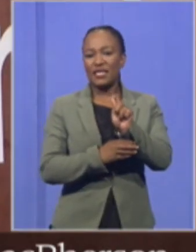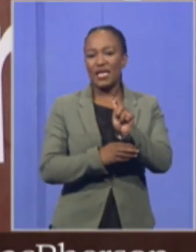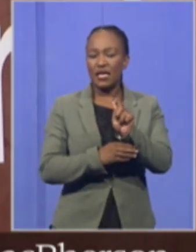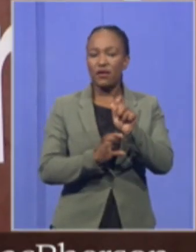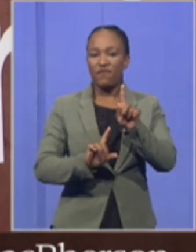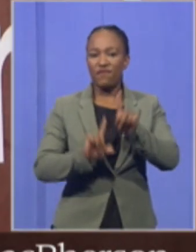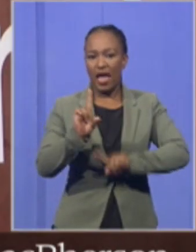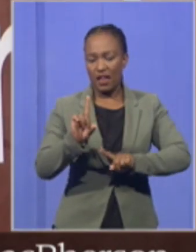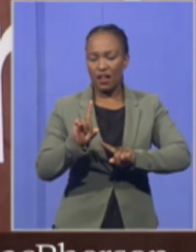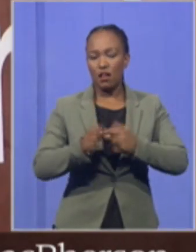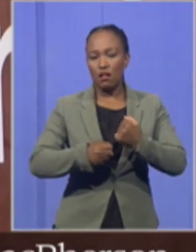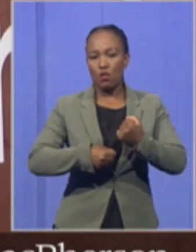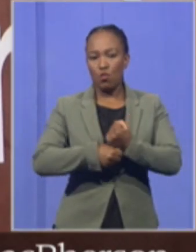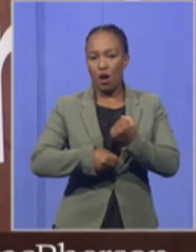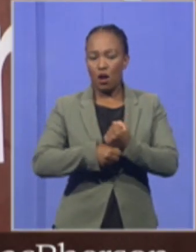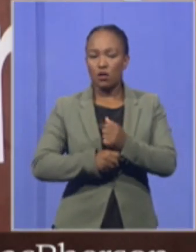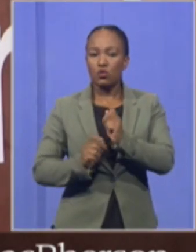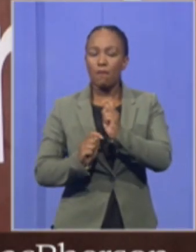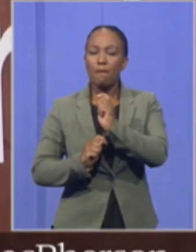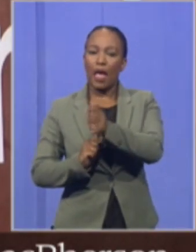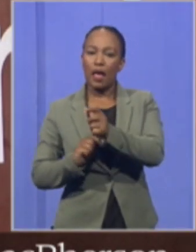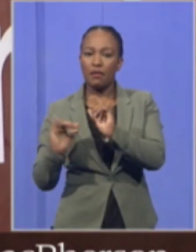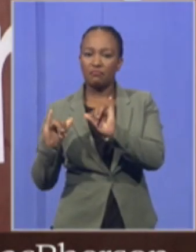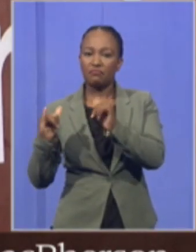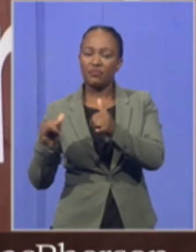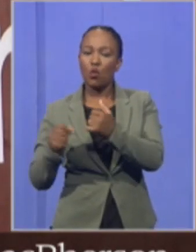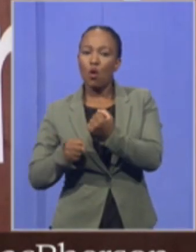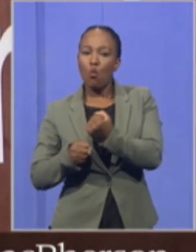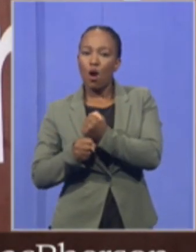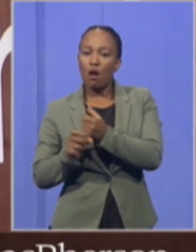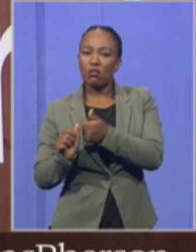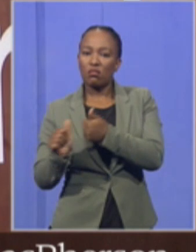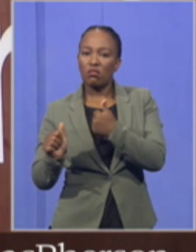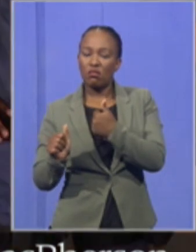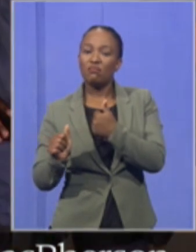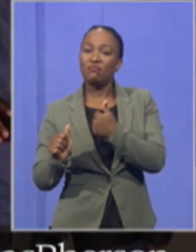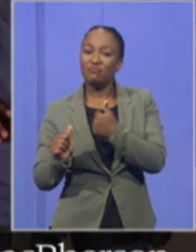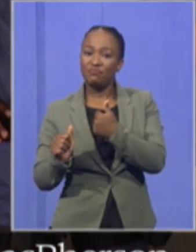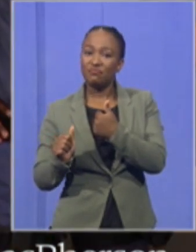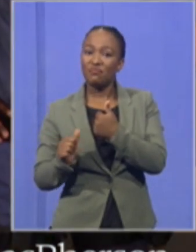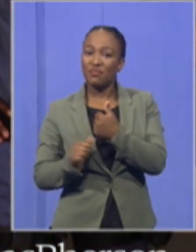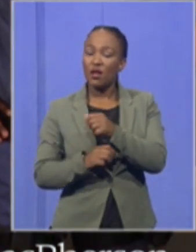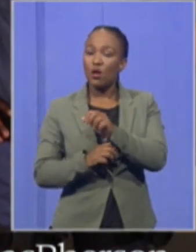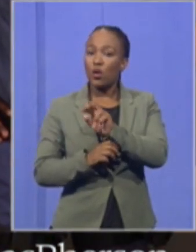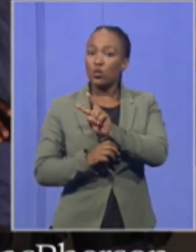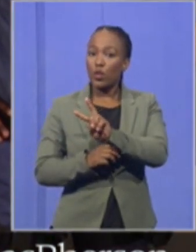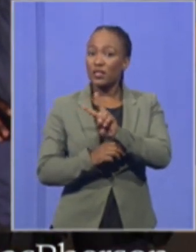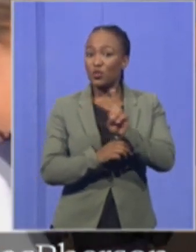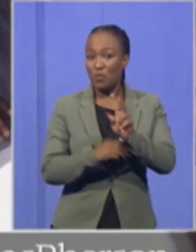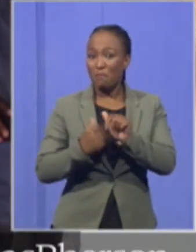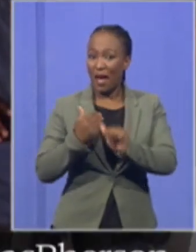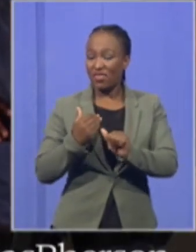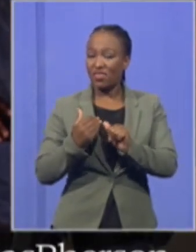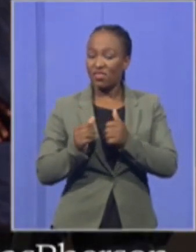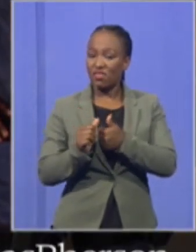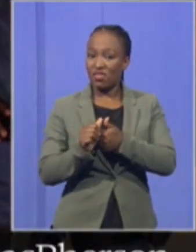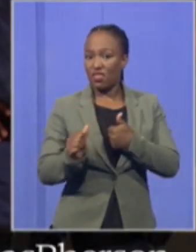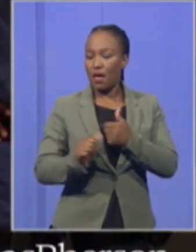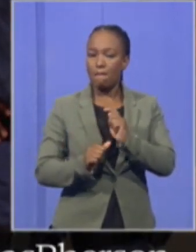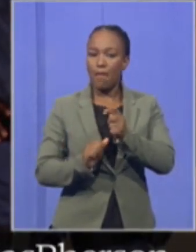ke go dira tiro ya yone ya go duela tuelo e saletseng kwa morago ka dikgwedi di le 20. Mokwaledi kakaretso